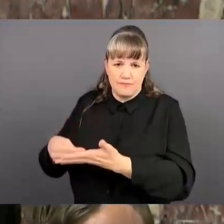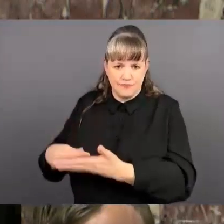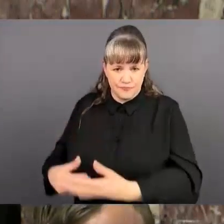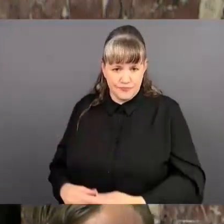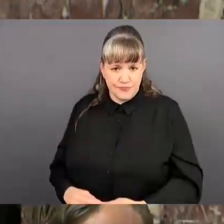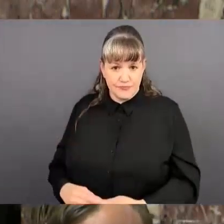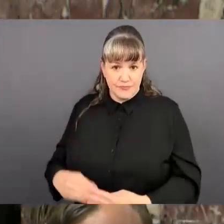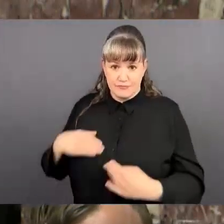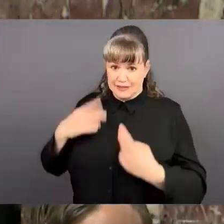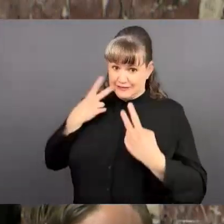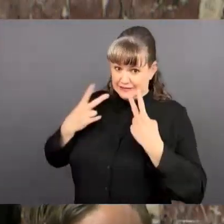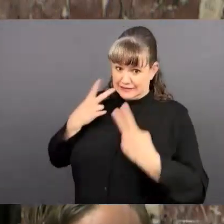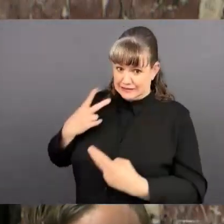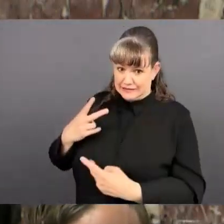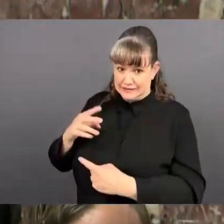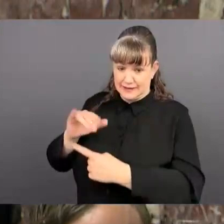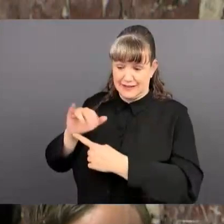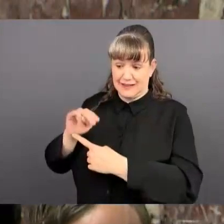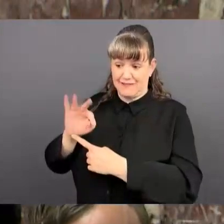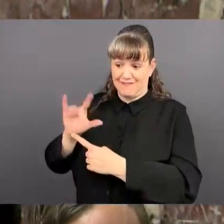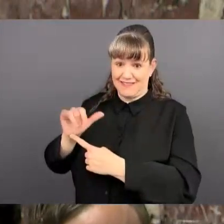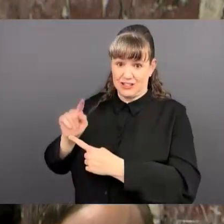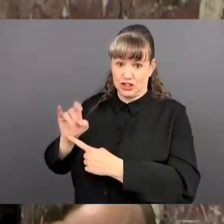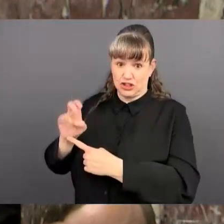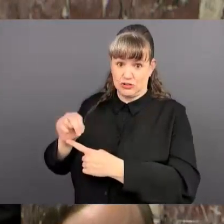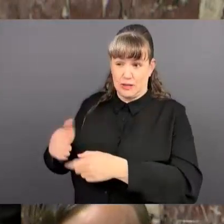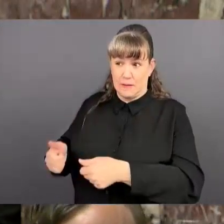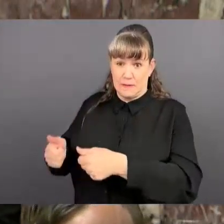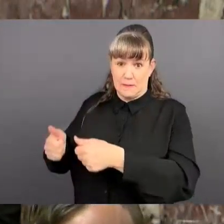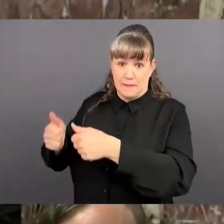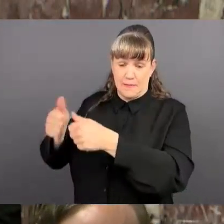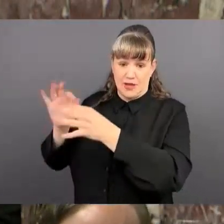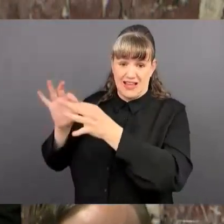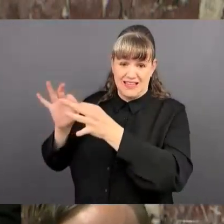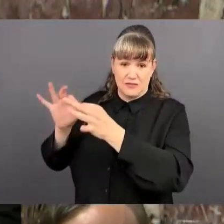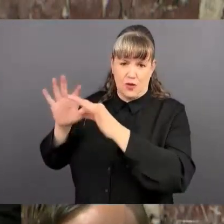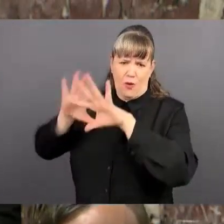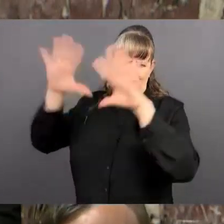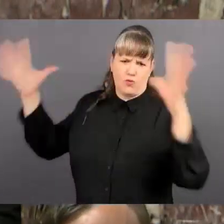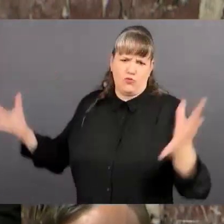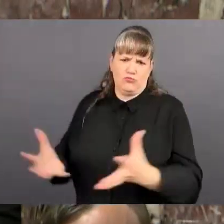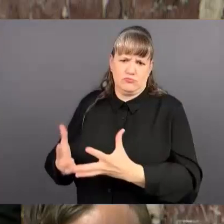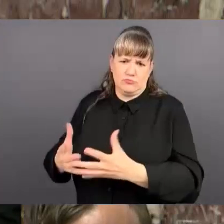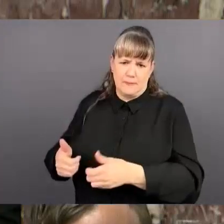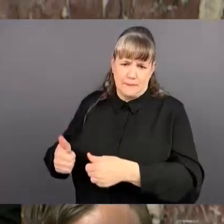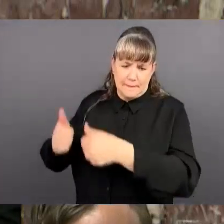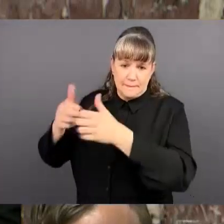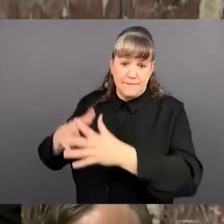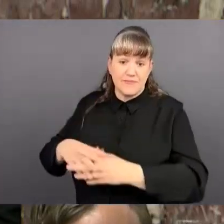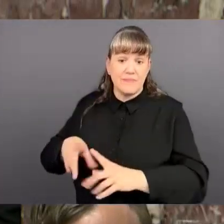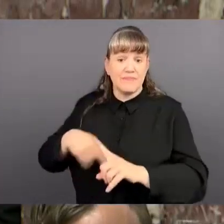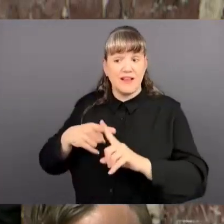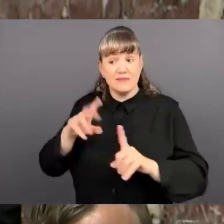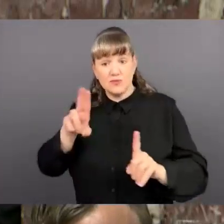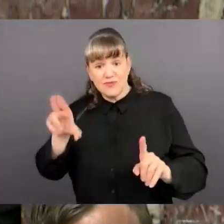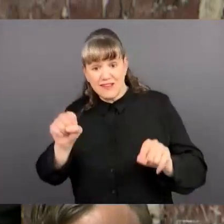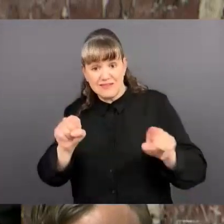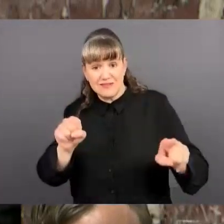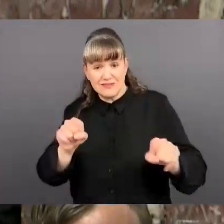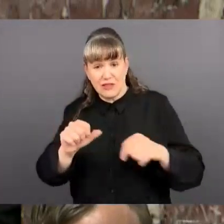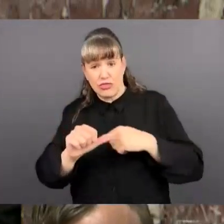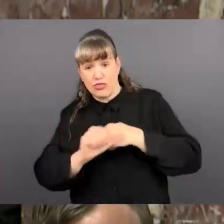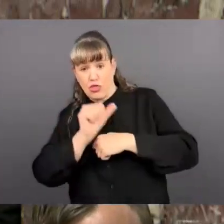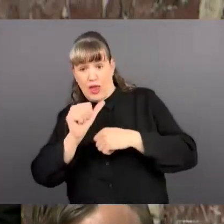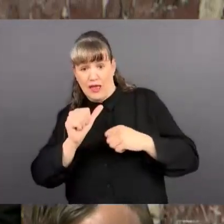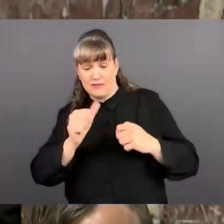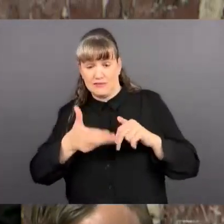all across the globe. And in fact, the threats south of the border are significant as well. We wake up in the morning and